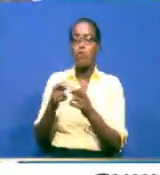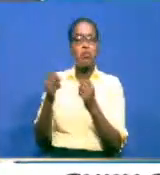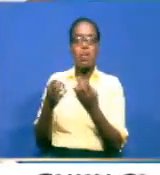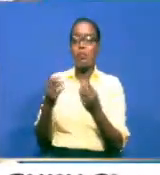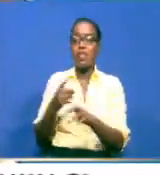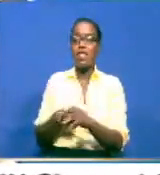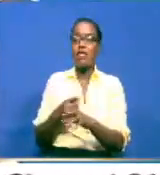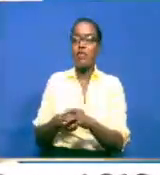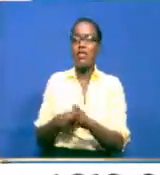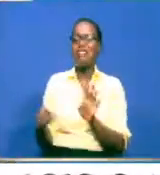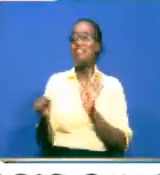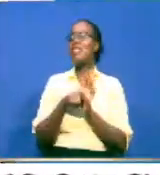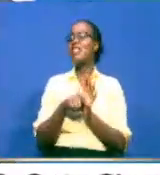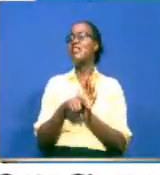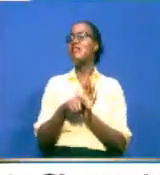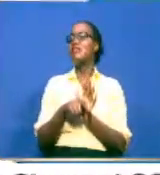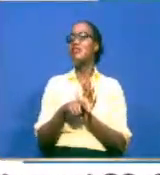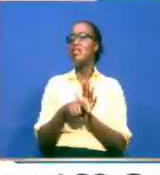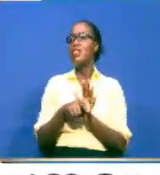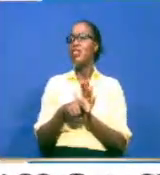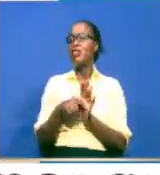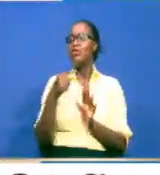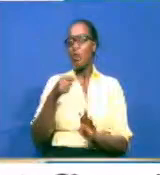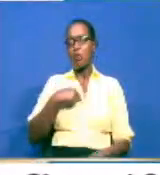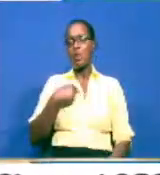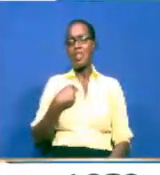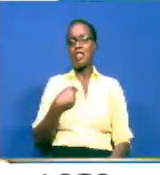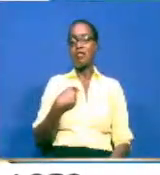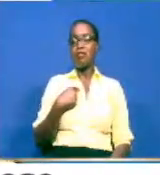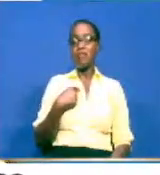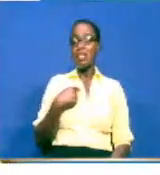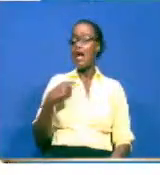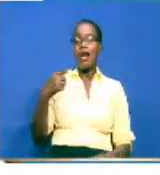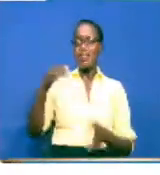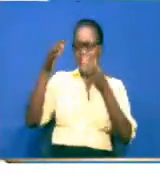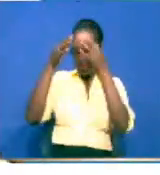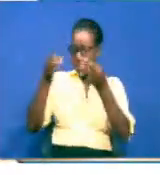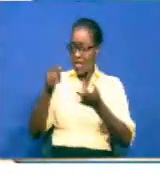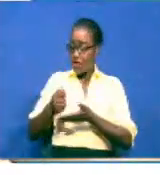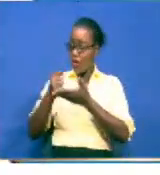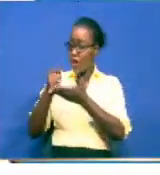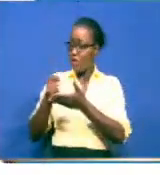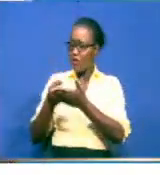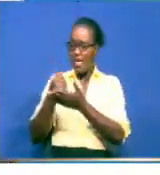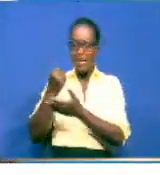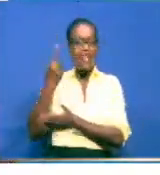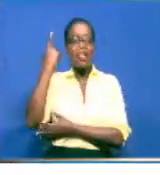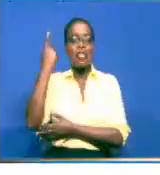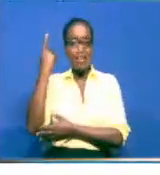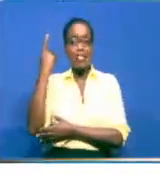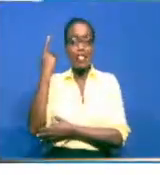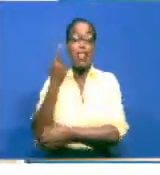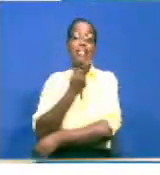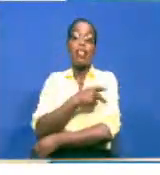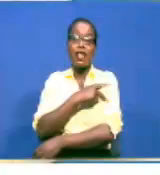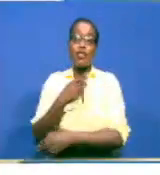has mm-hmm. been very negative. So I go out of my way to do these activities that I'm doing out of an understanding of mm-hmm. the kind of people I'm